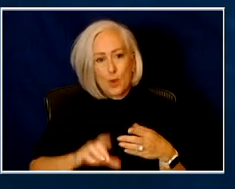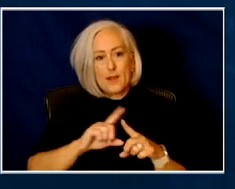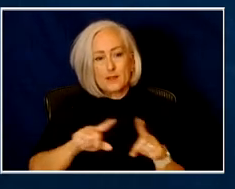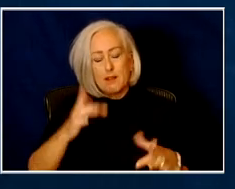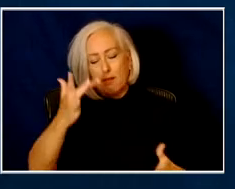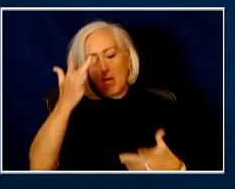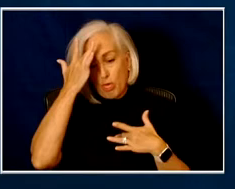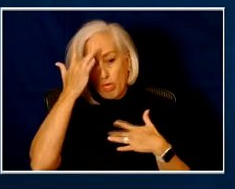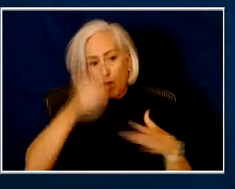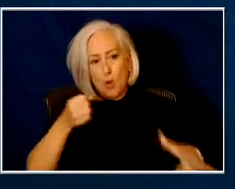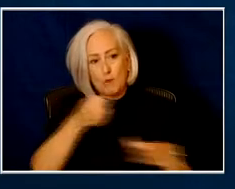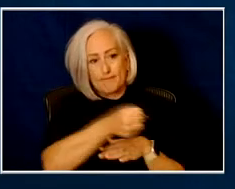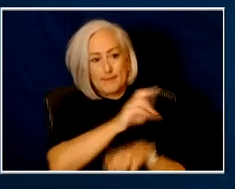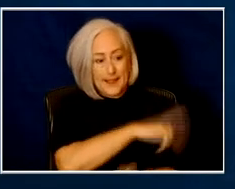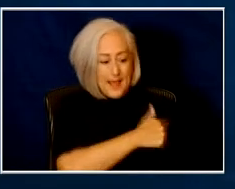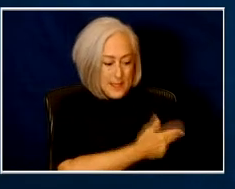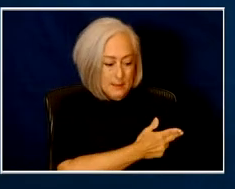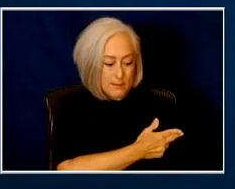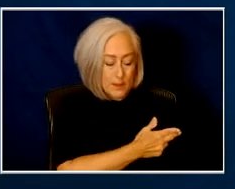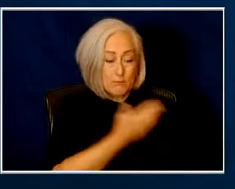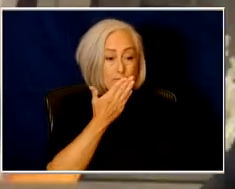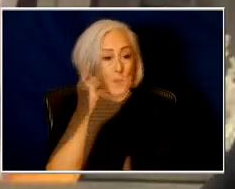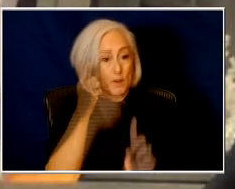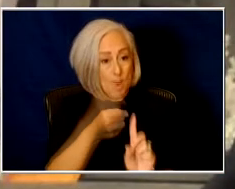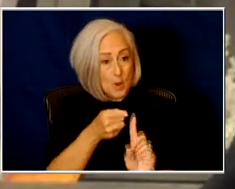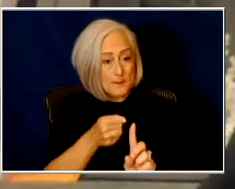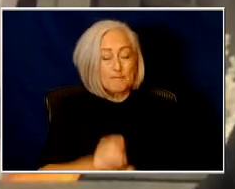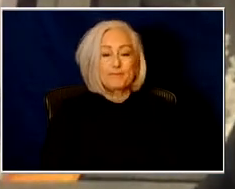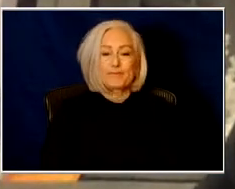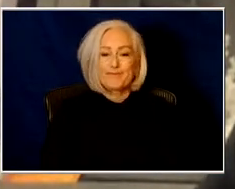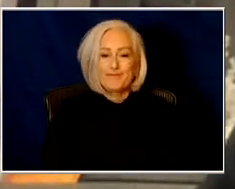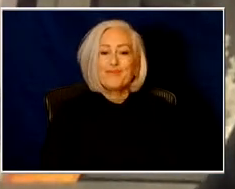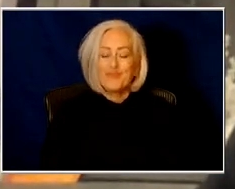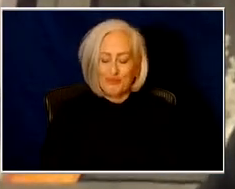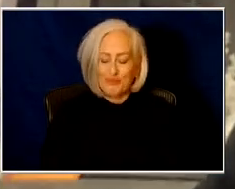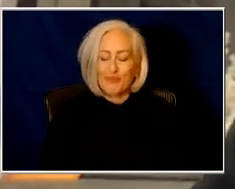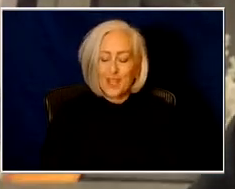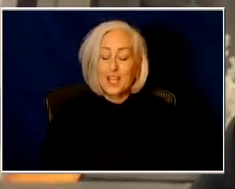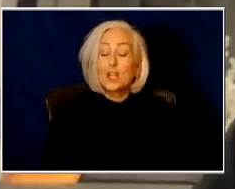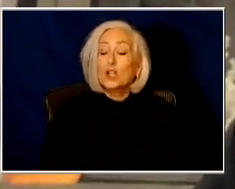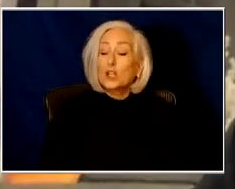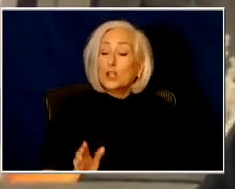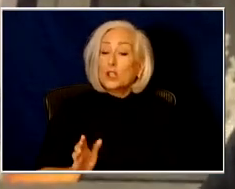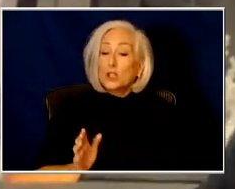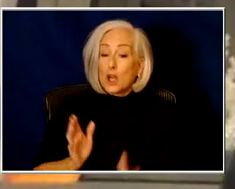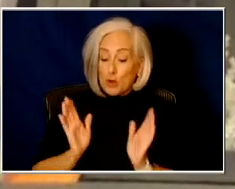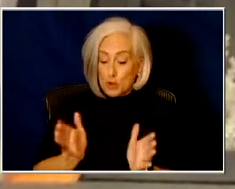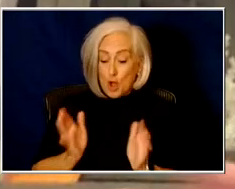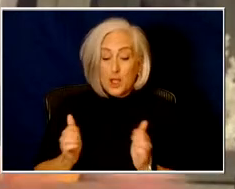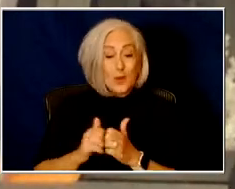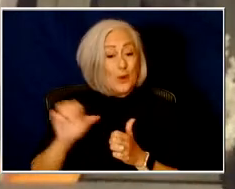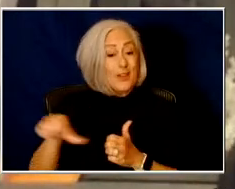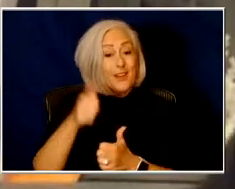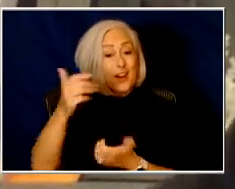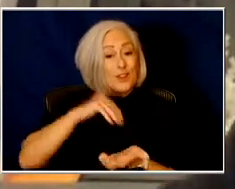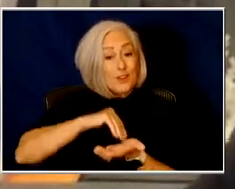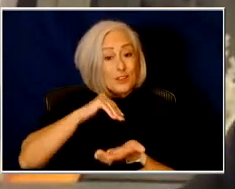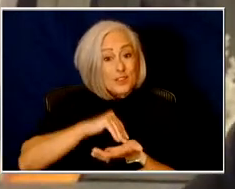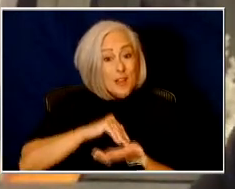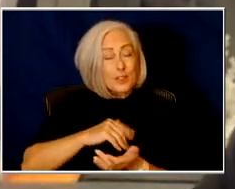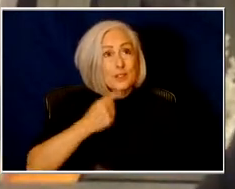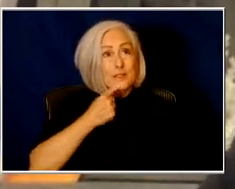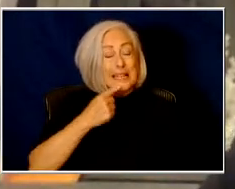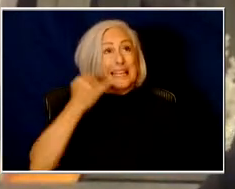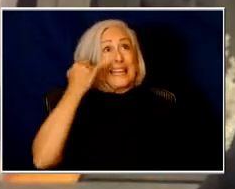that is a very good point you know we we were talking hawk in the doctor's lounge and making the point that if none of this had happened